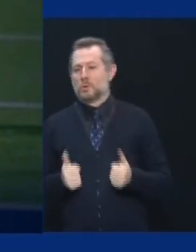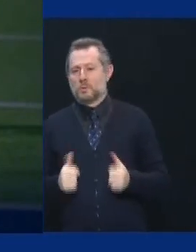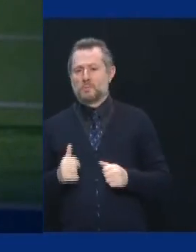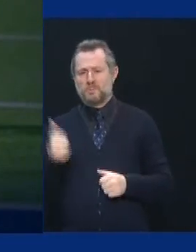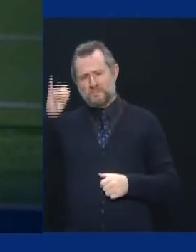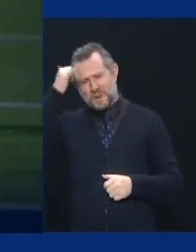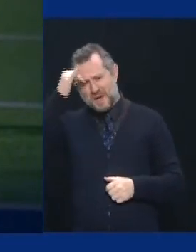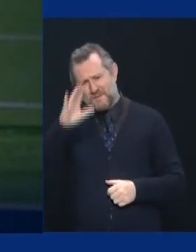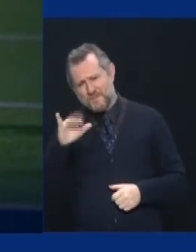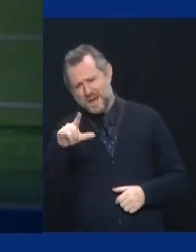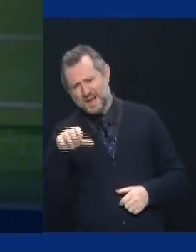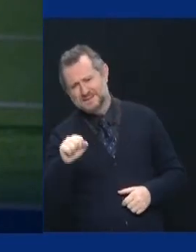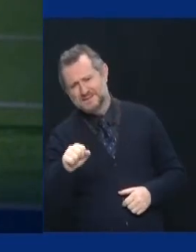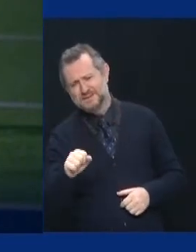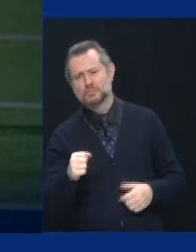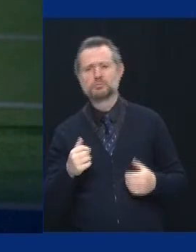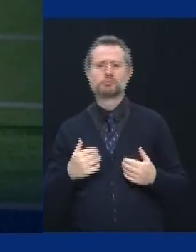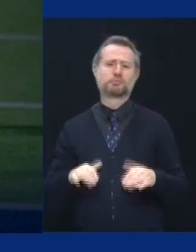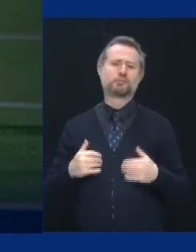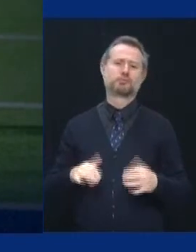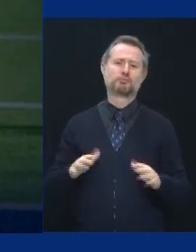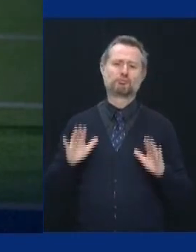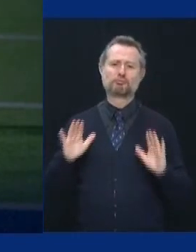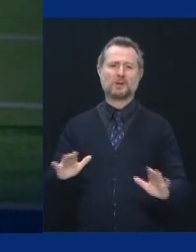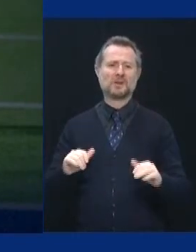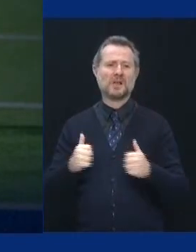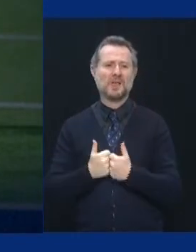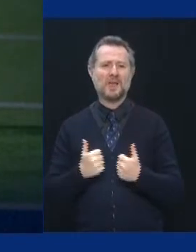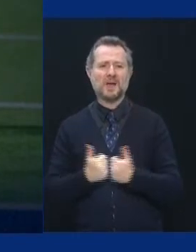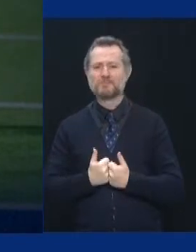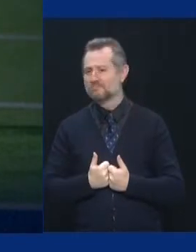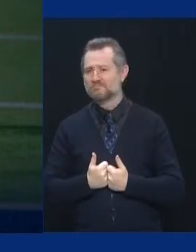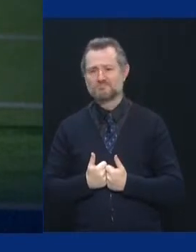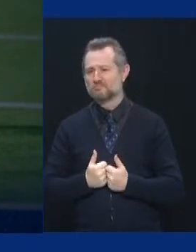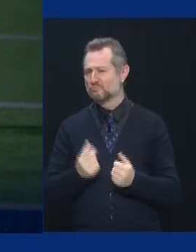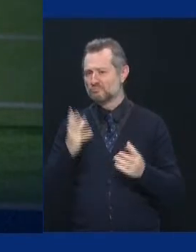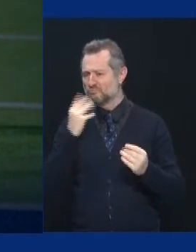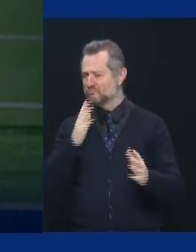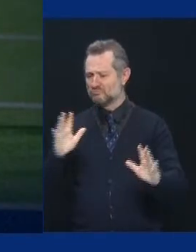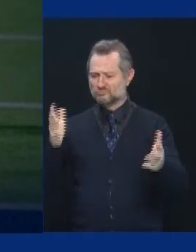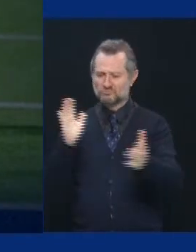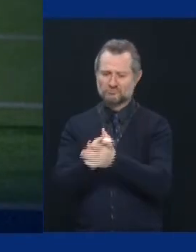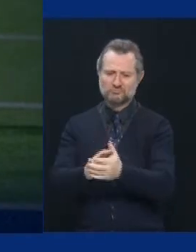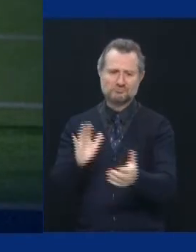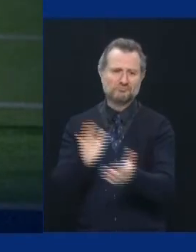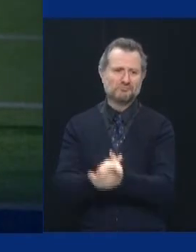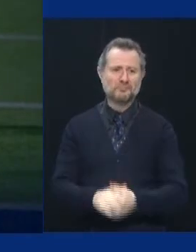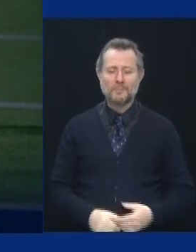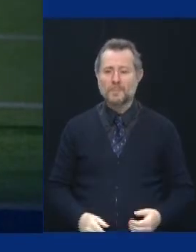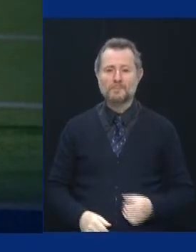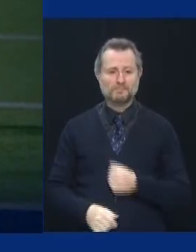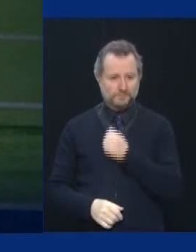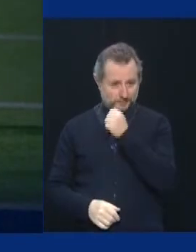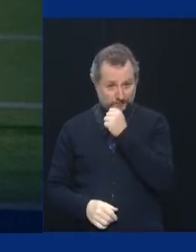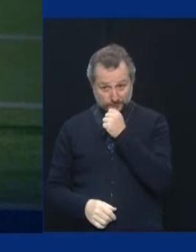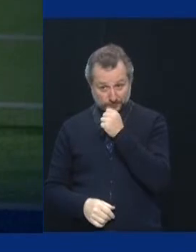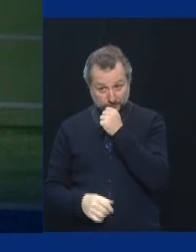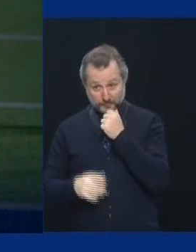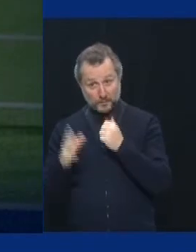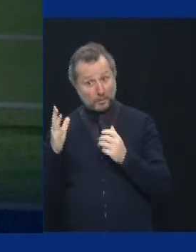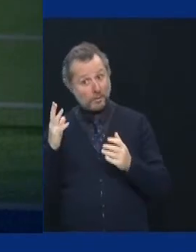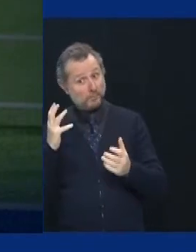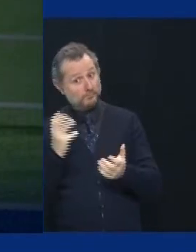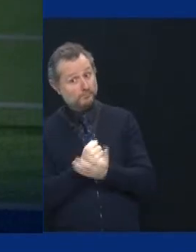Saturday? That was just a huge game, and it was a huge win. Congratulations. We've also used the playoff